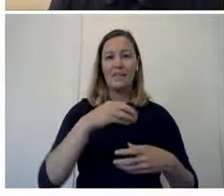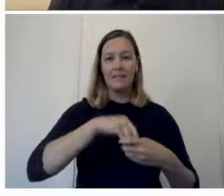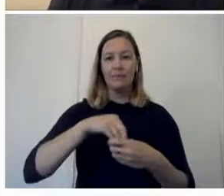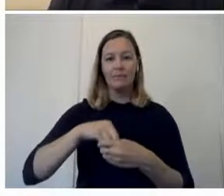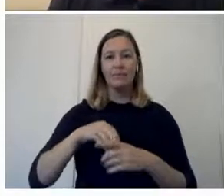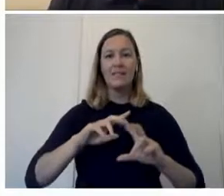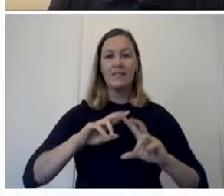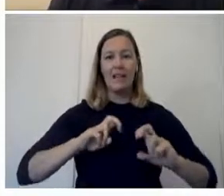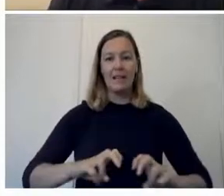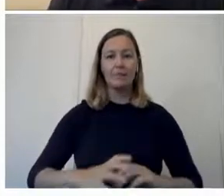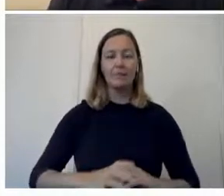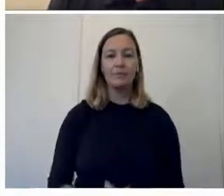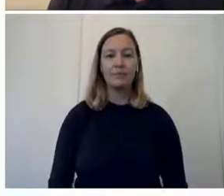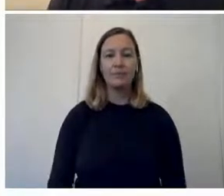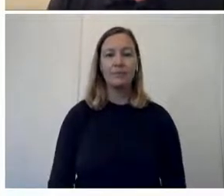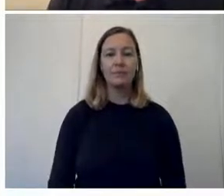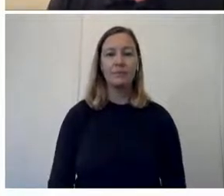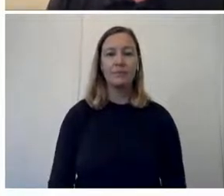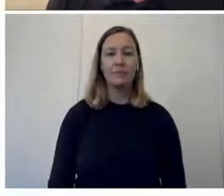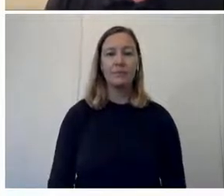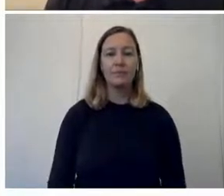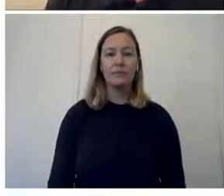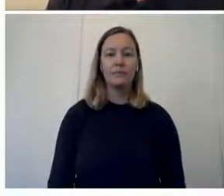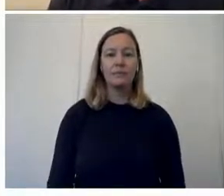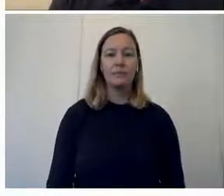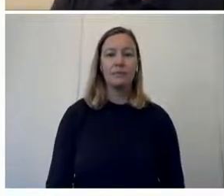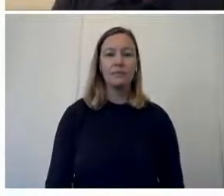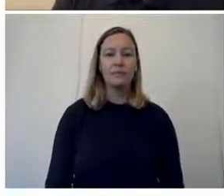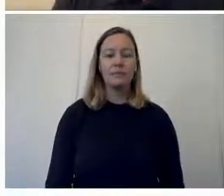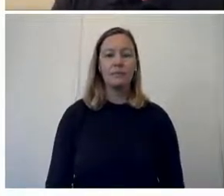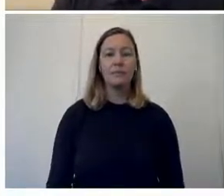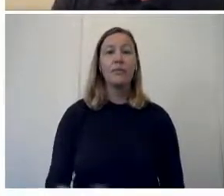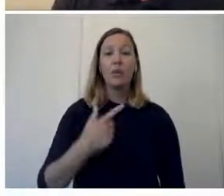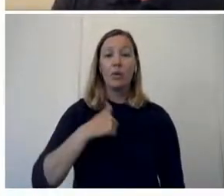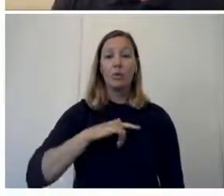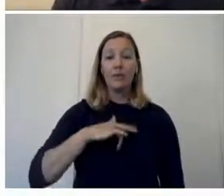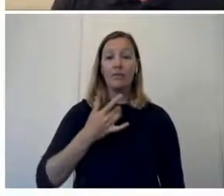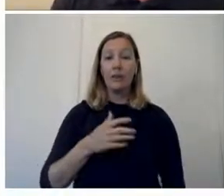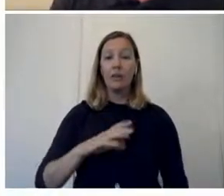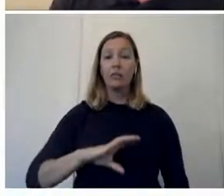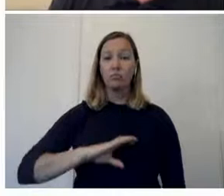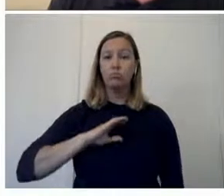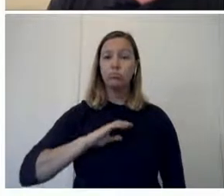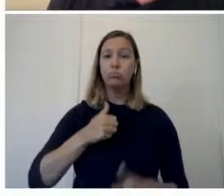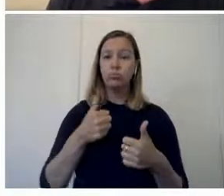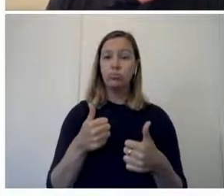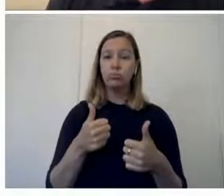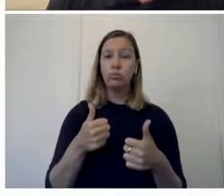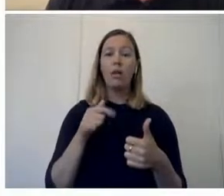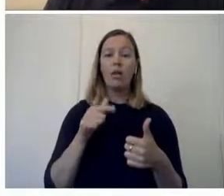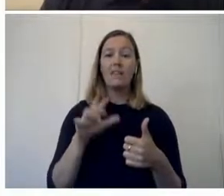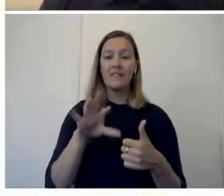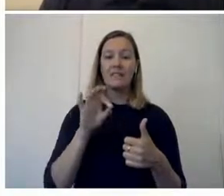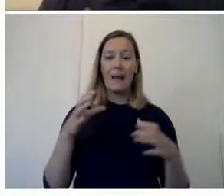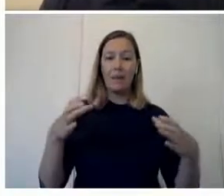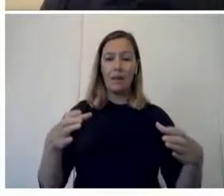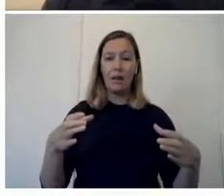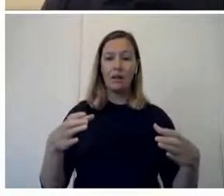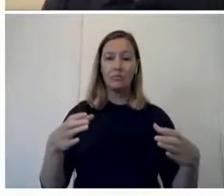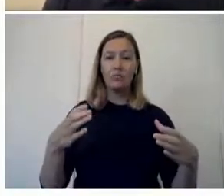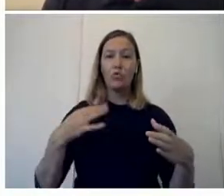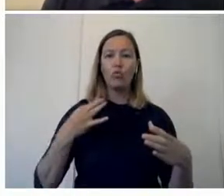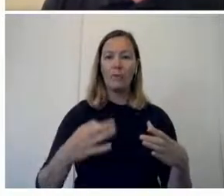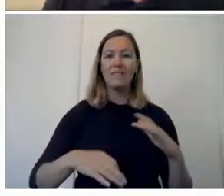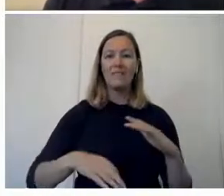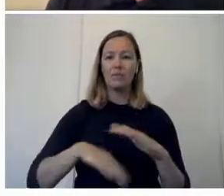represented. So we're fairly confident that this is a sample that is representative, and